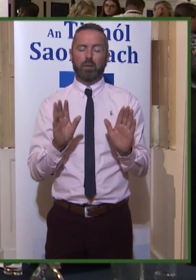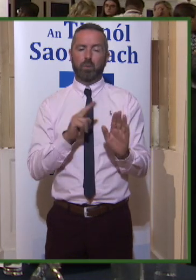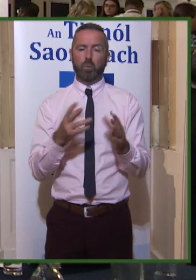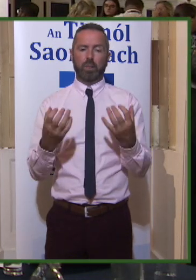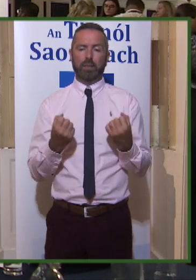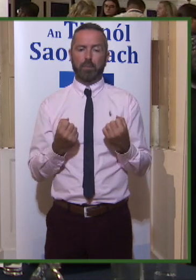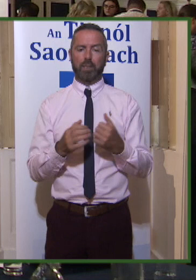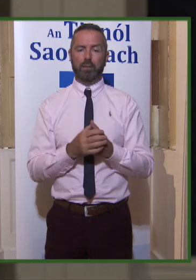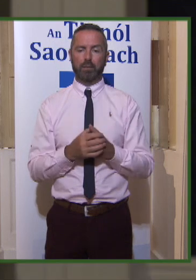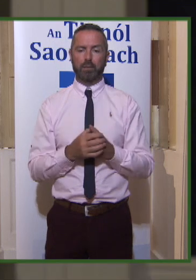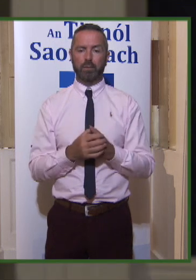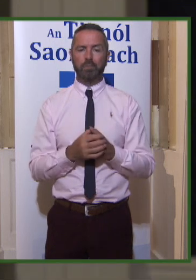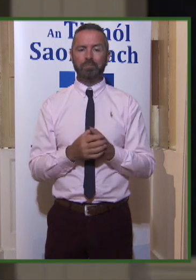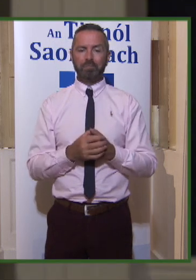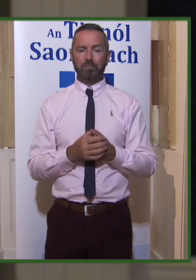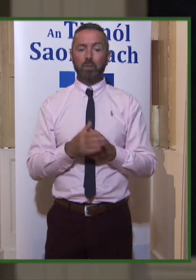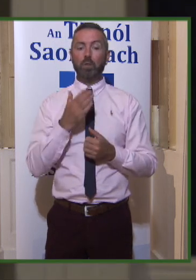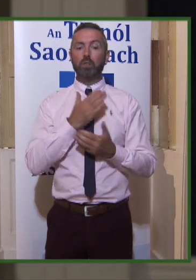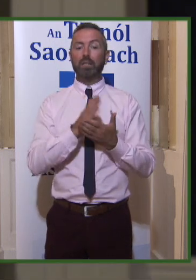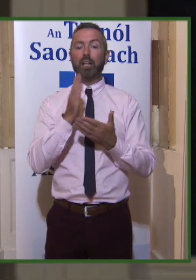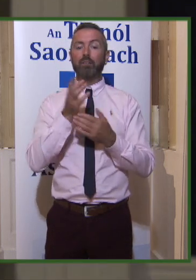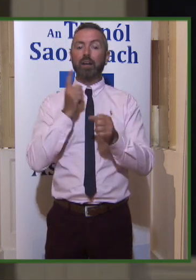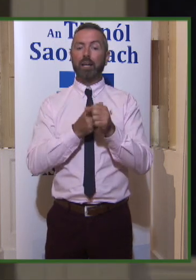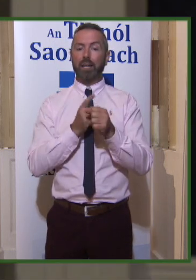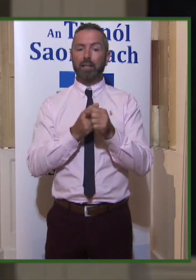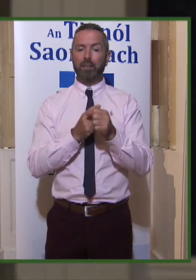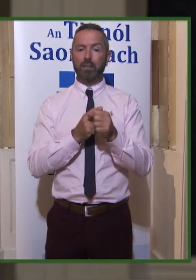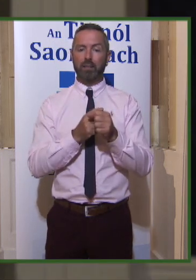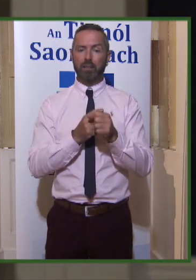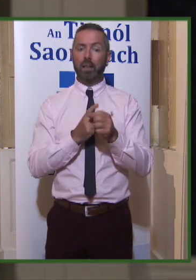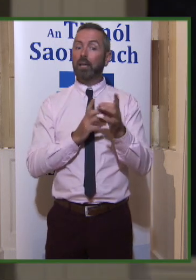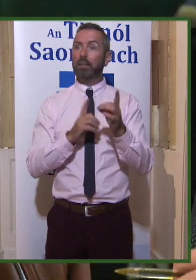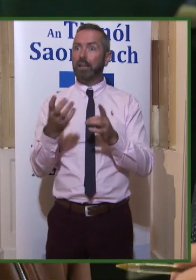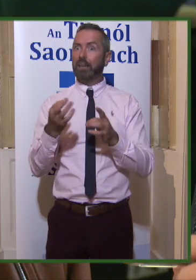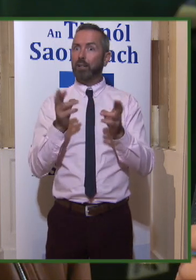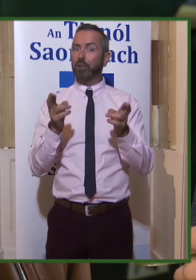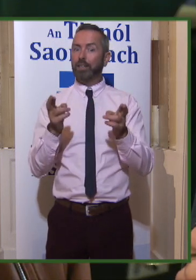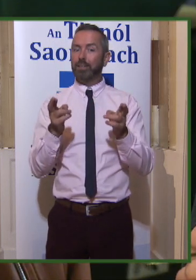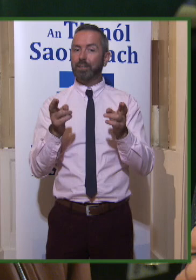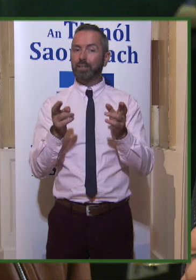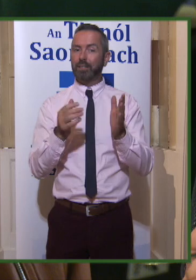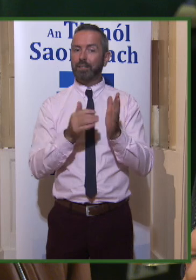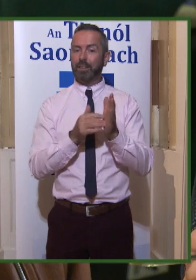So just to make sure for transparency and openness, did I get that right? I did?